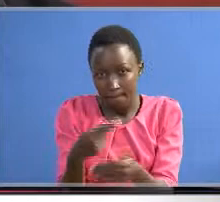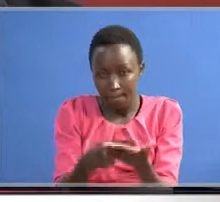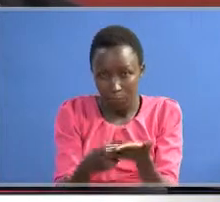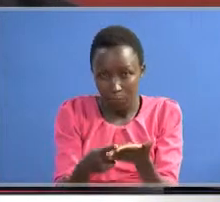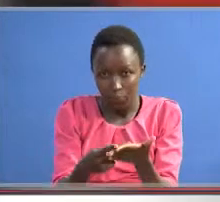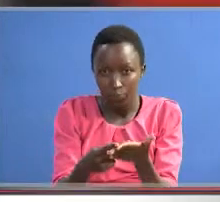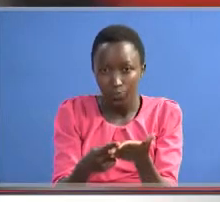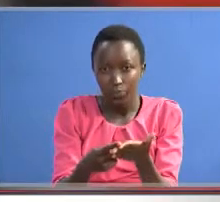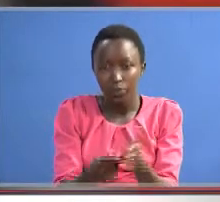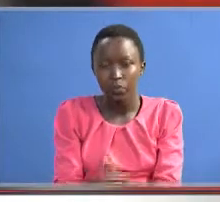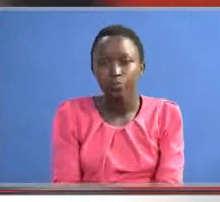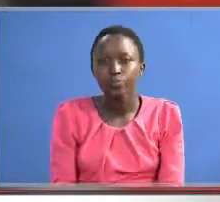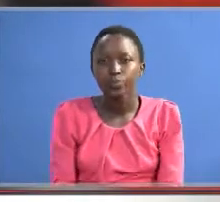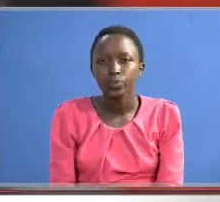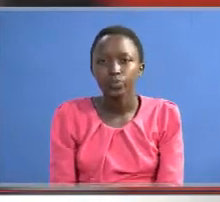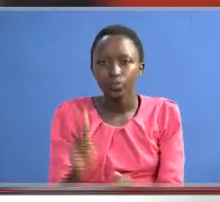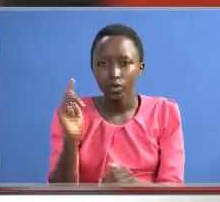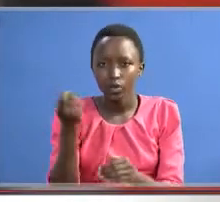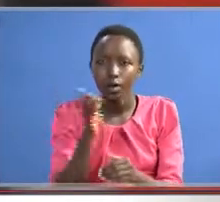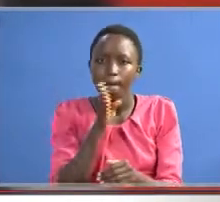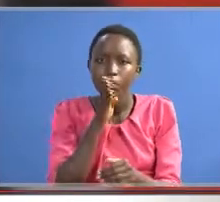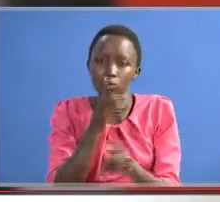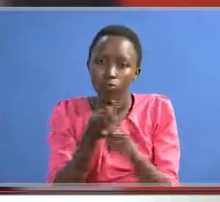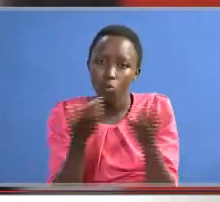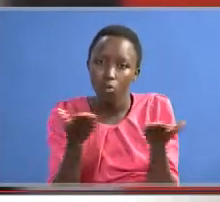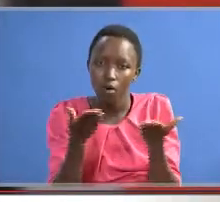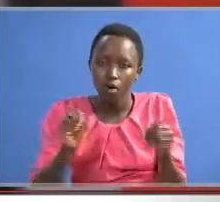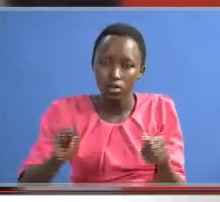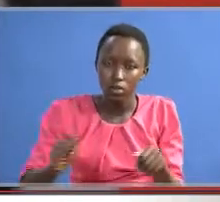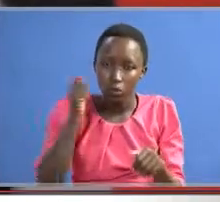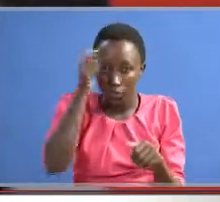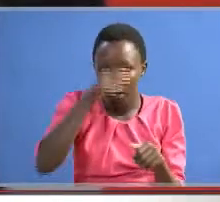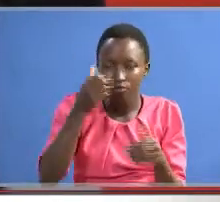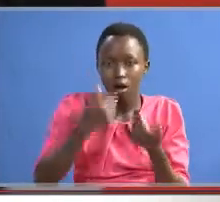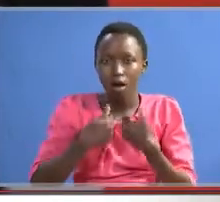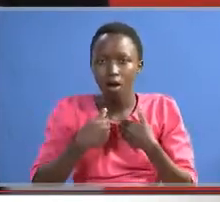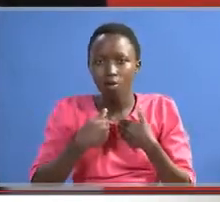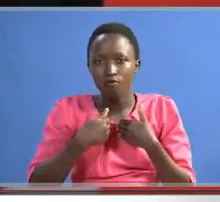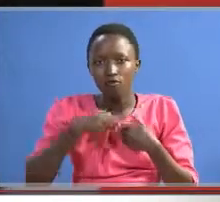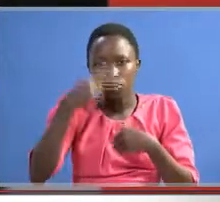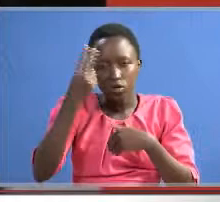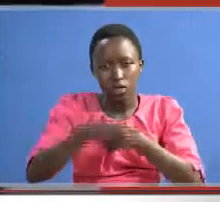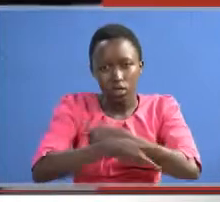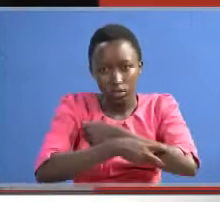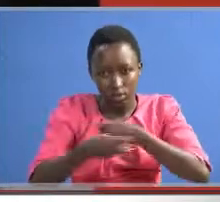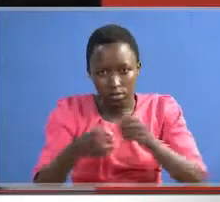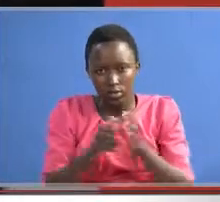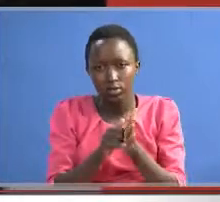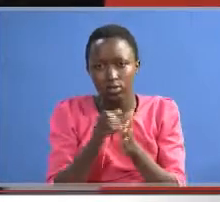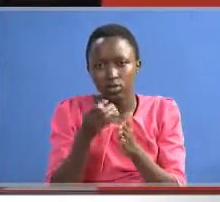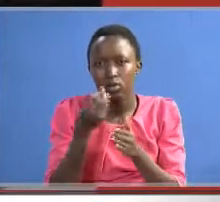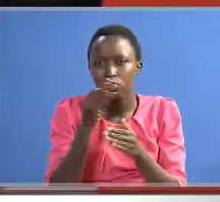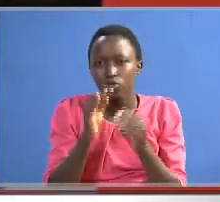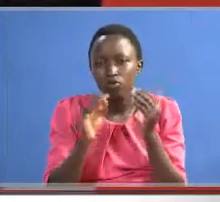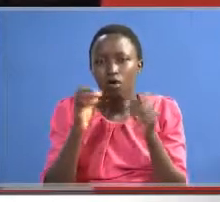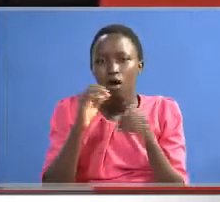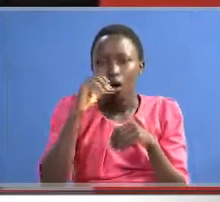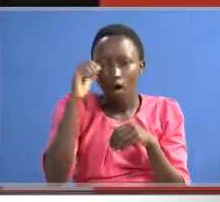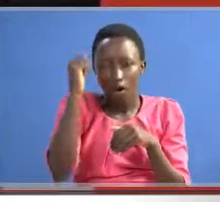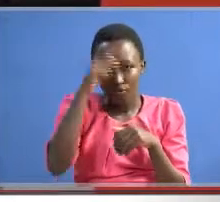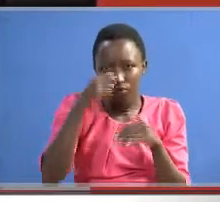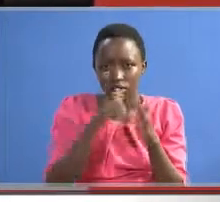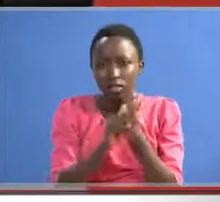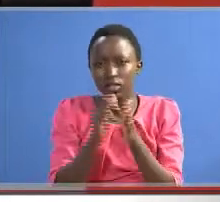chance for recovery. Kenya borrowed the technology from South Africa, which has had high rates of carjacking and car theft in the continent. And